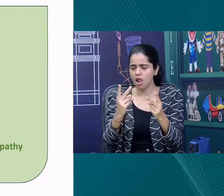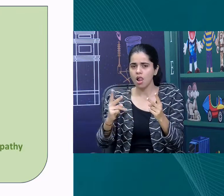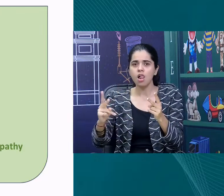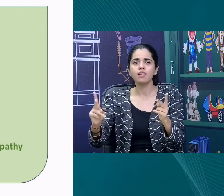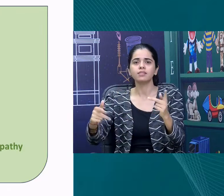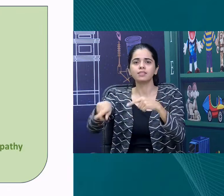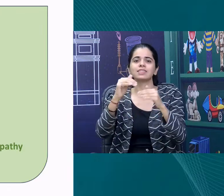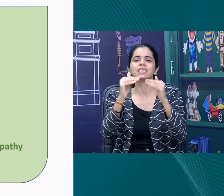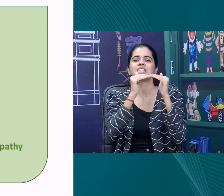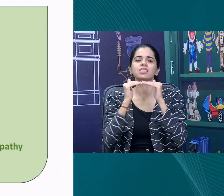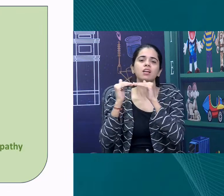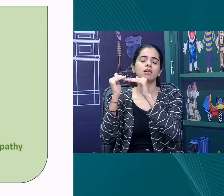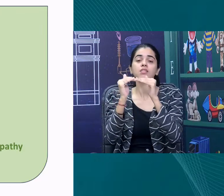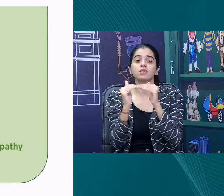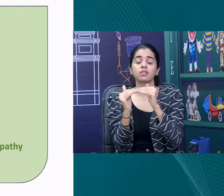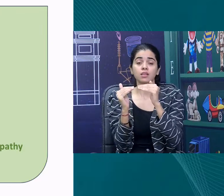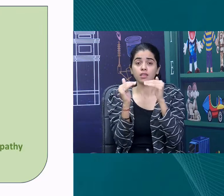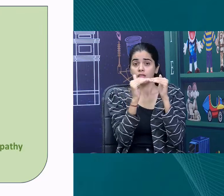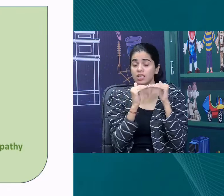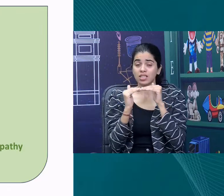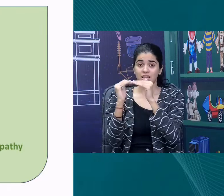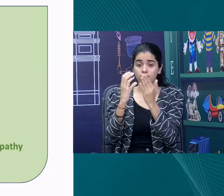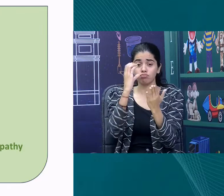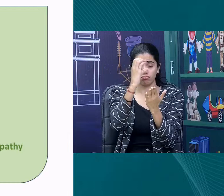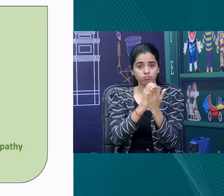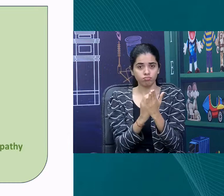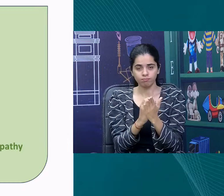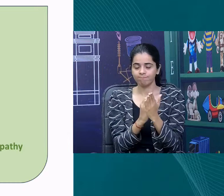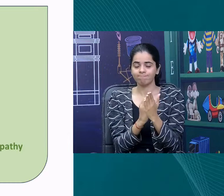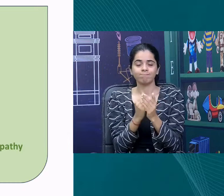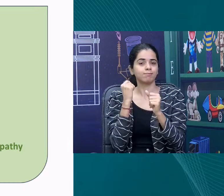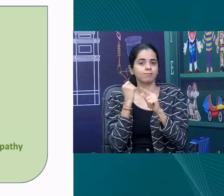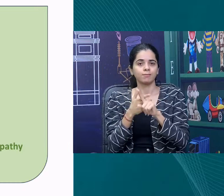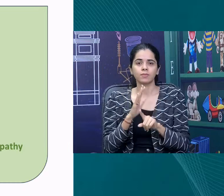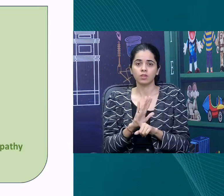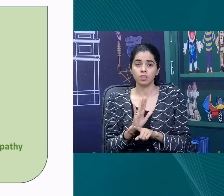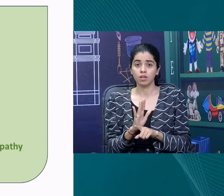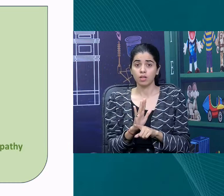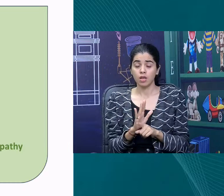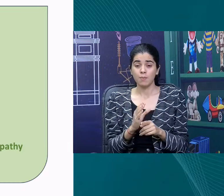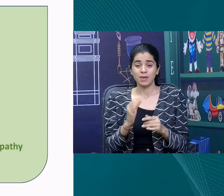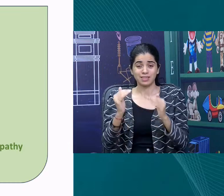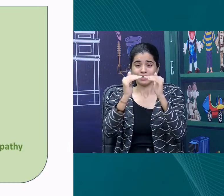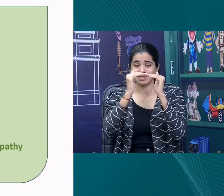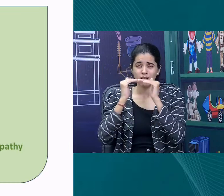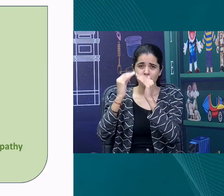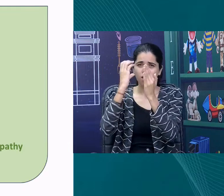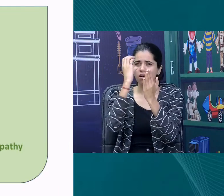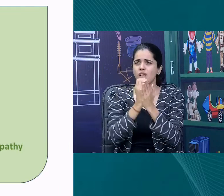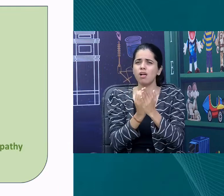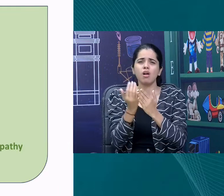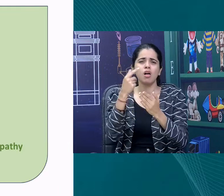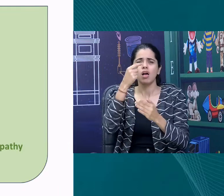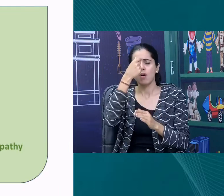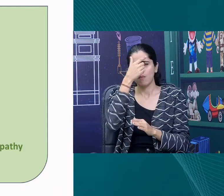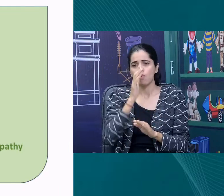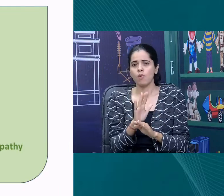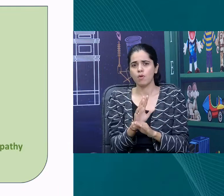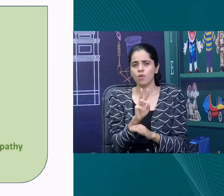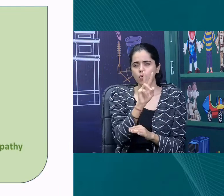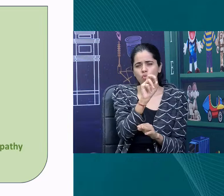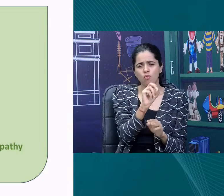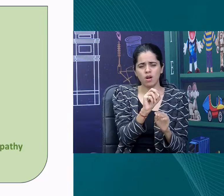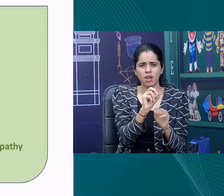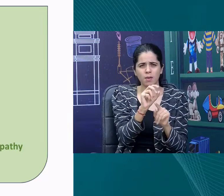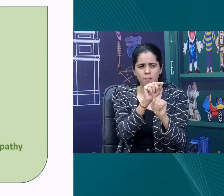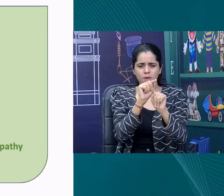let's be standardized. So the standardized curriculum came then. But what happens in the standardized curriculum is 20%